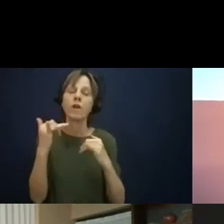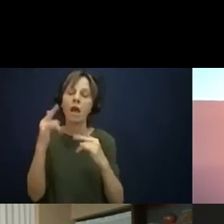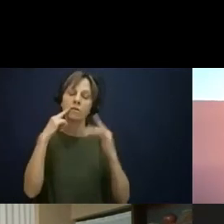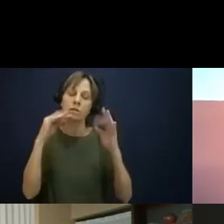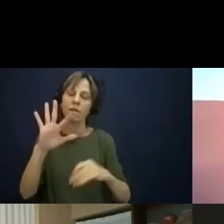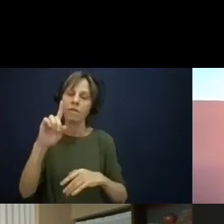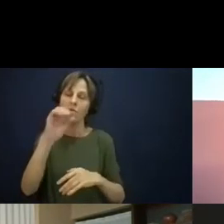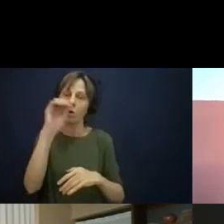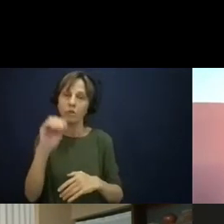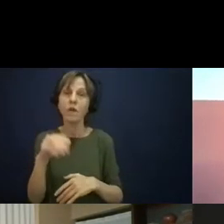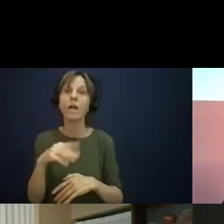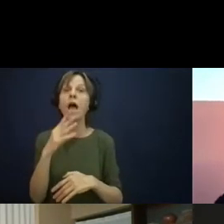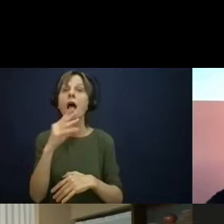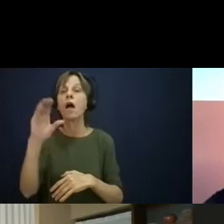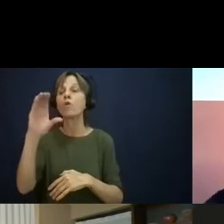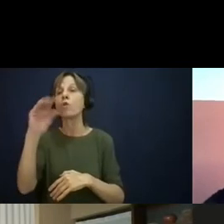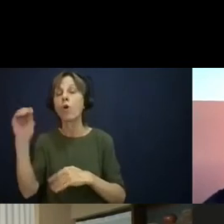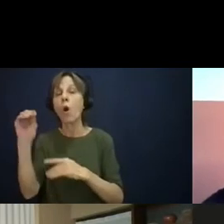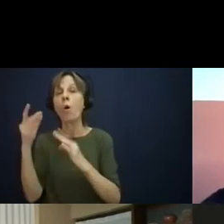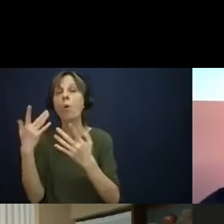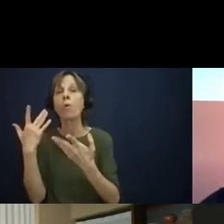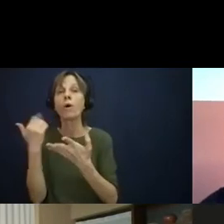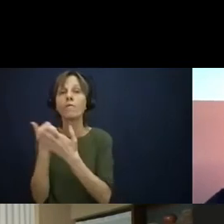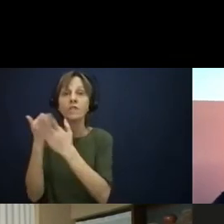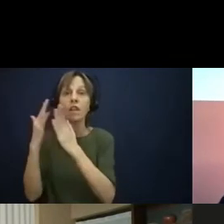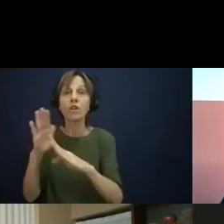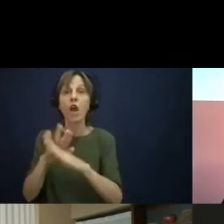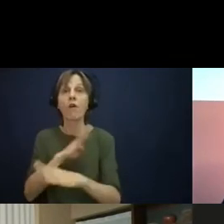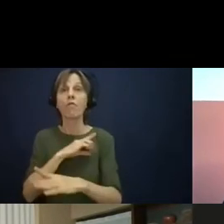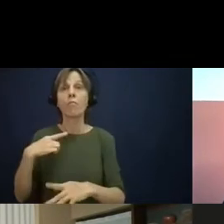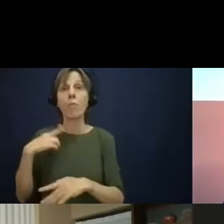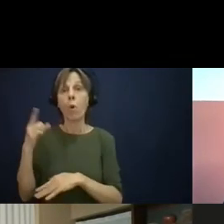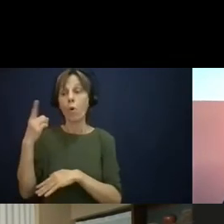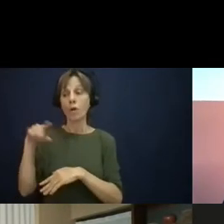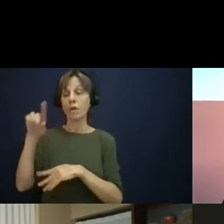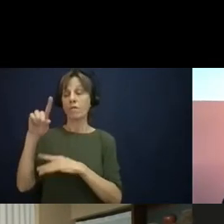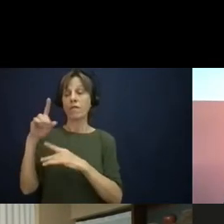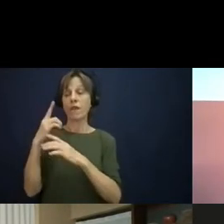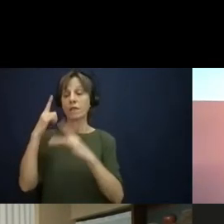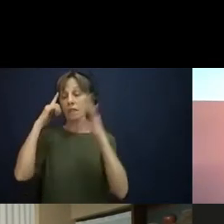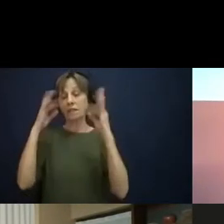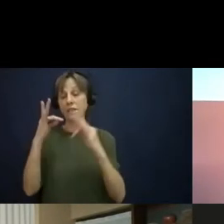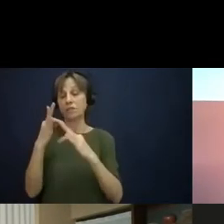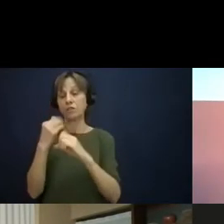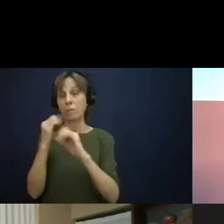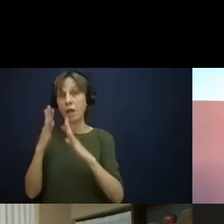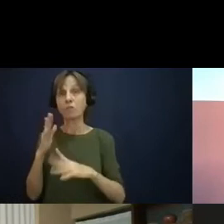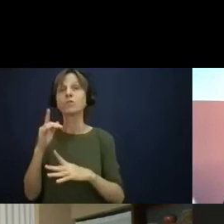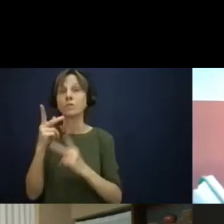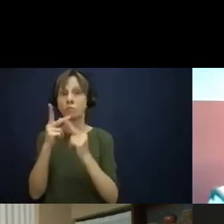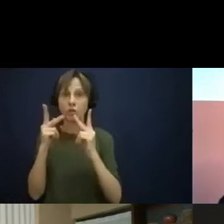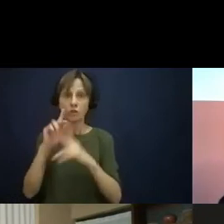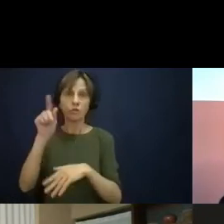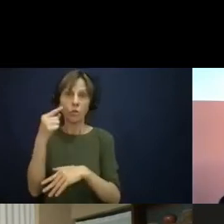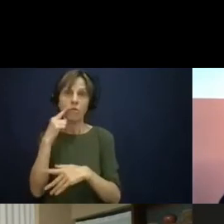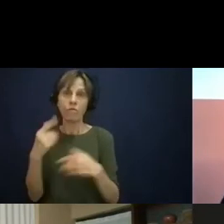on the board, they're like the end all be all of the decision makers. Those positions are only for young people. And we also those are